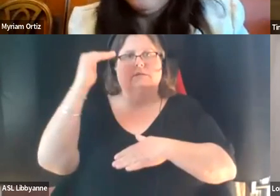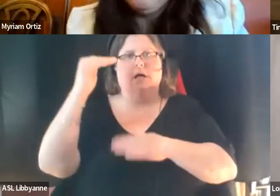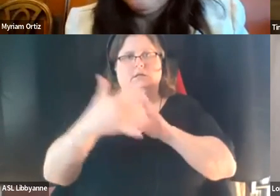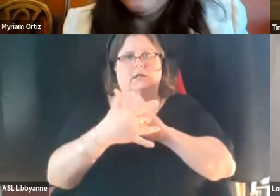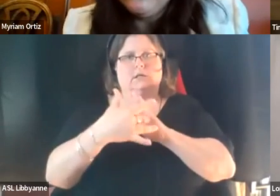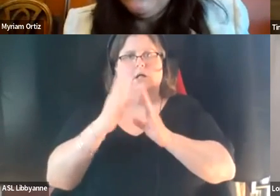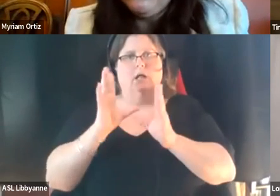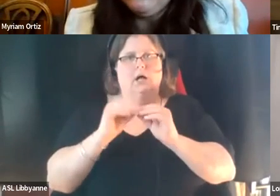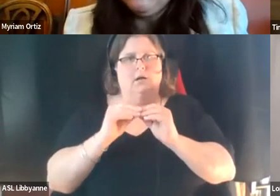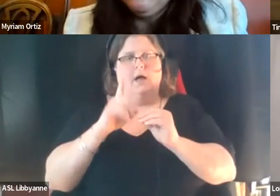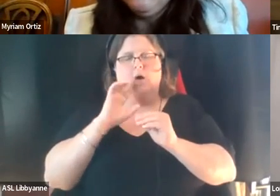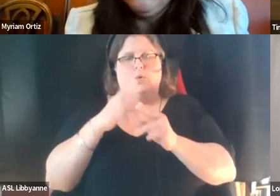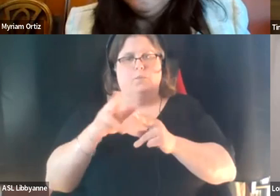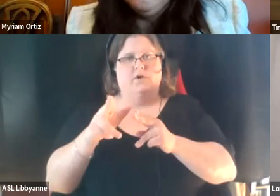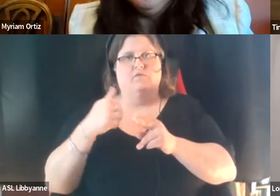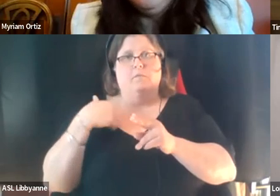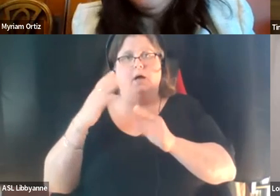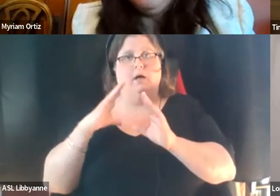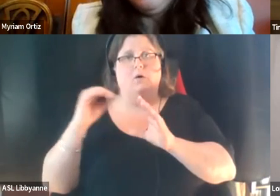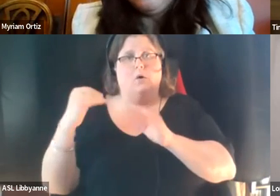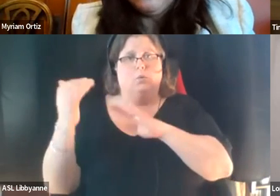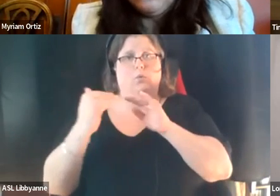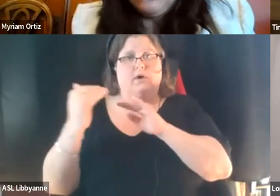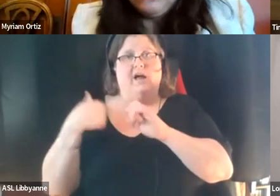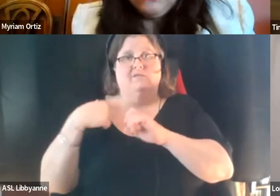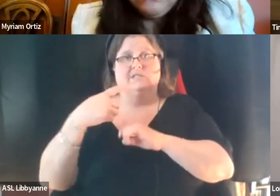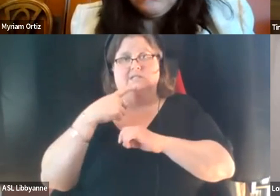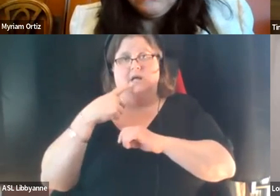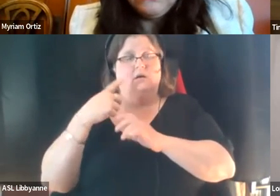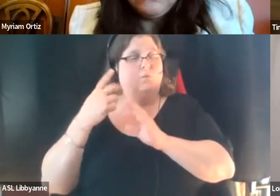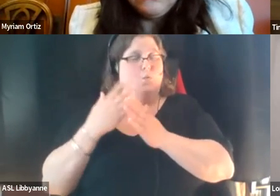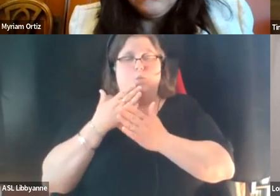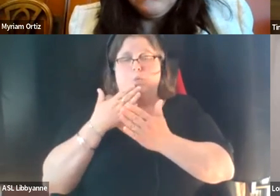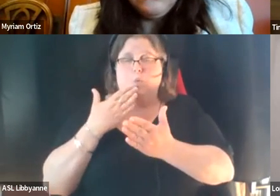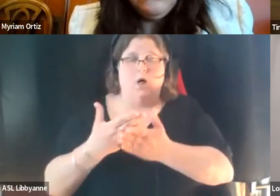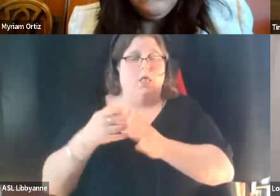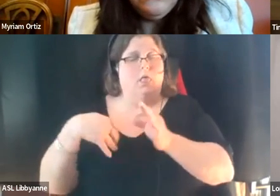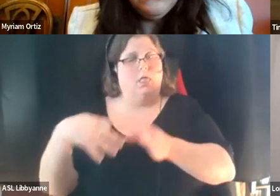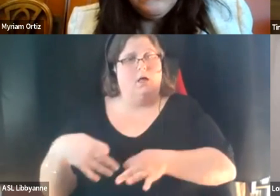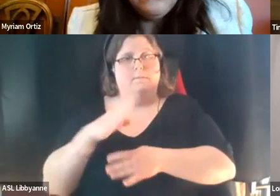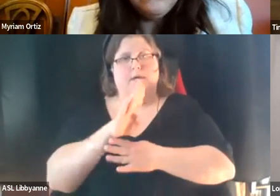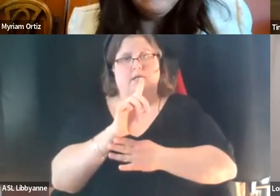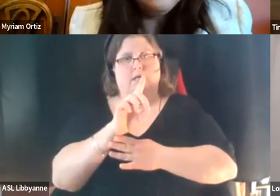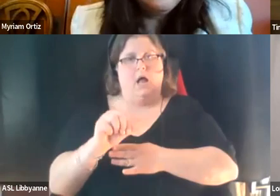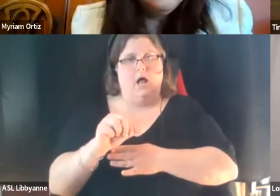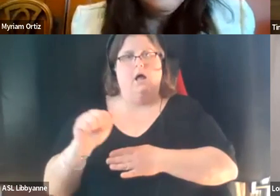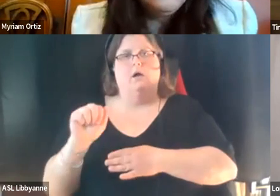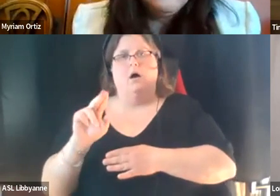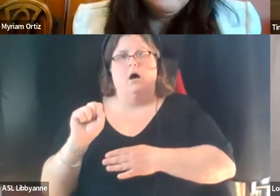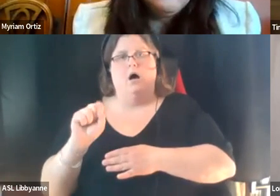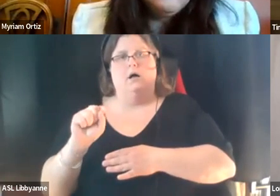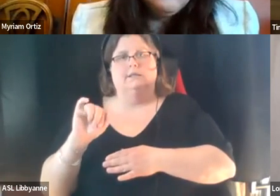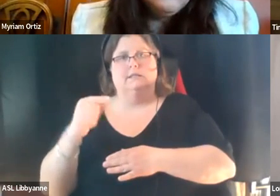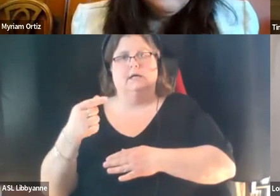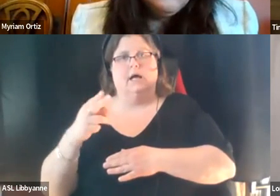because my colleagues have said it very well from both BDEA and Ostagai. But I think it's really important that as we look